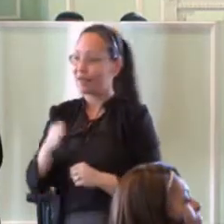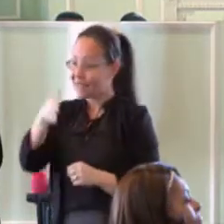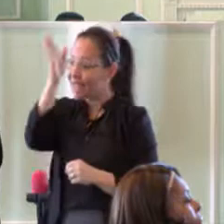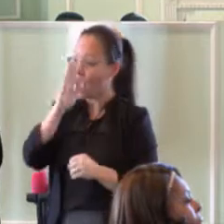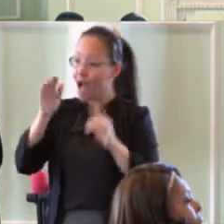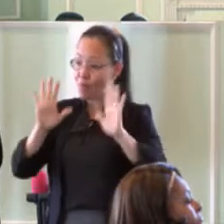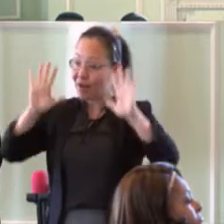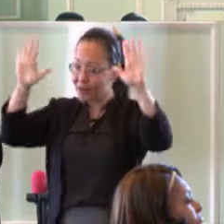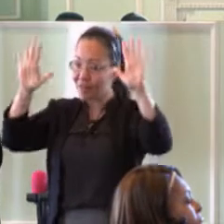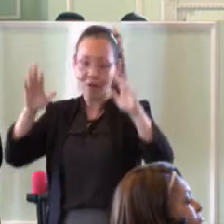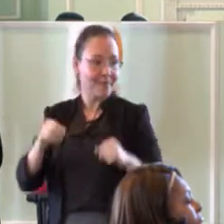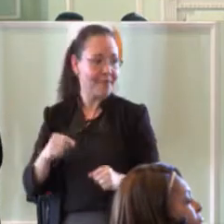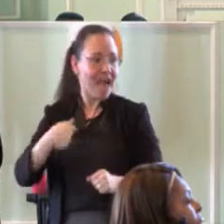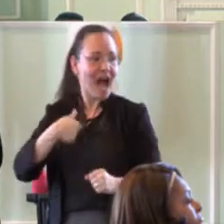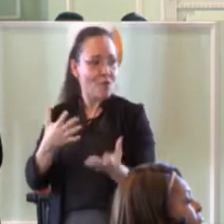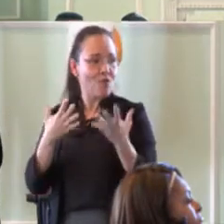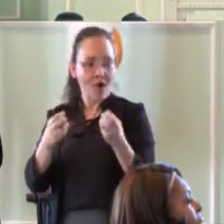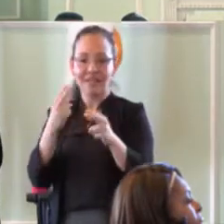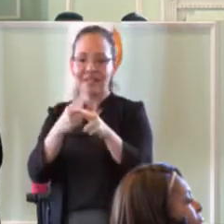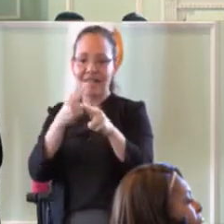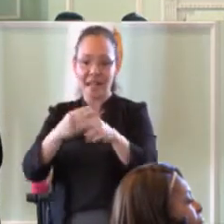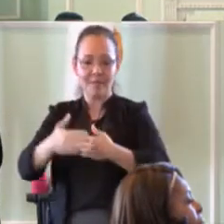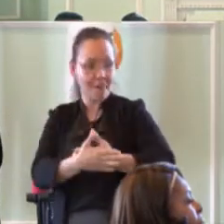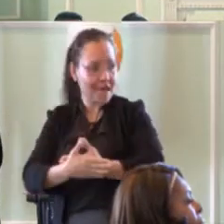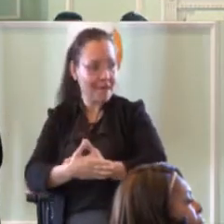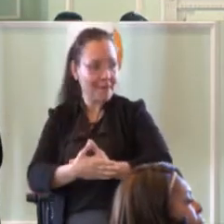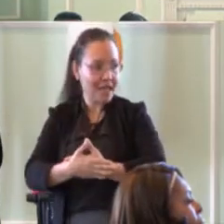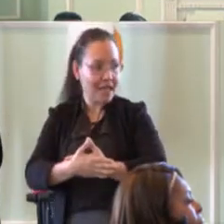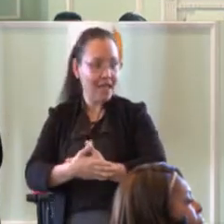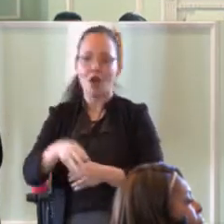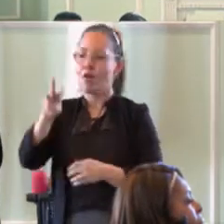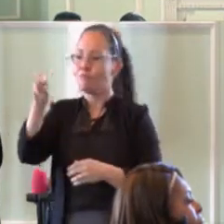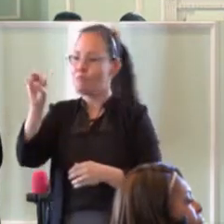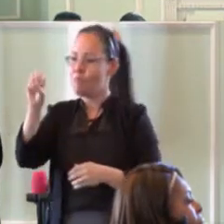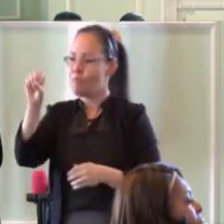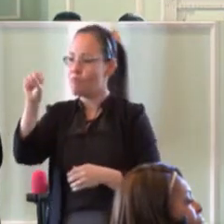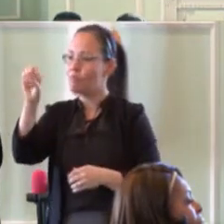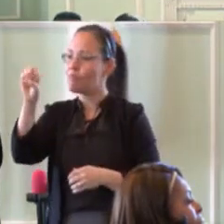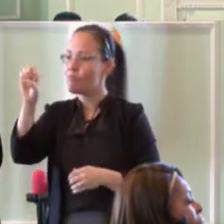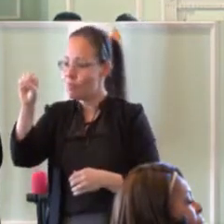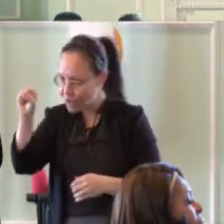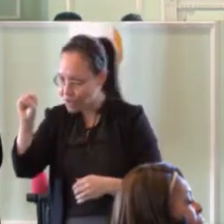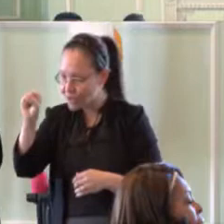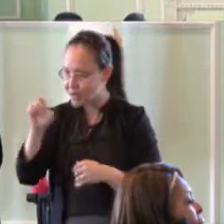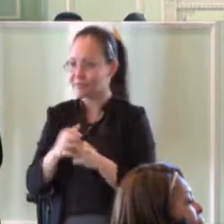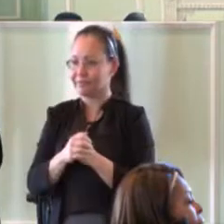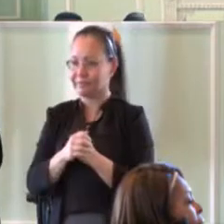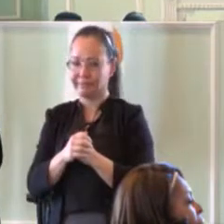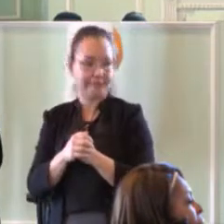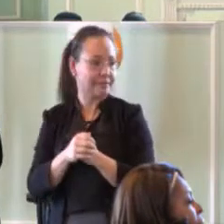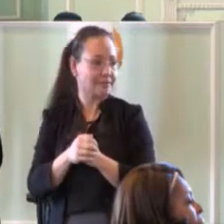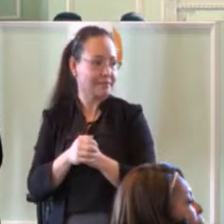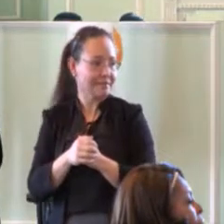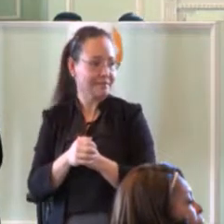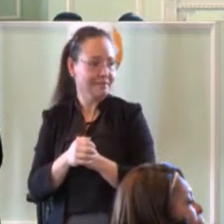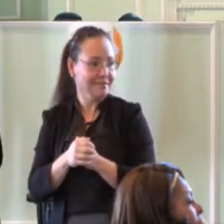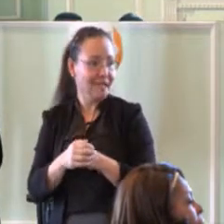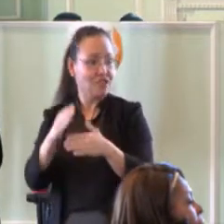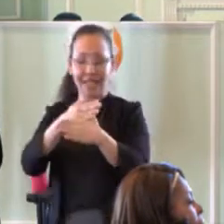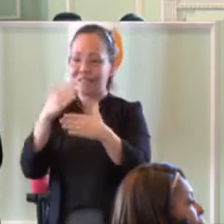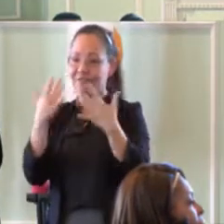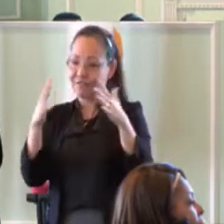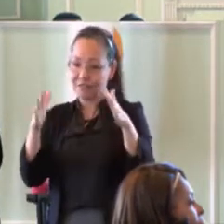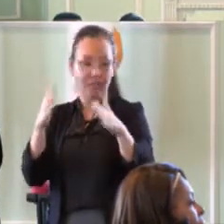said, I'm going to name this baby Moses. Okay. That is the end of our story, but